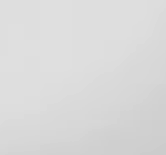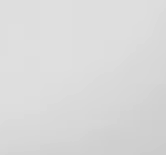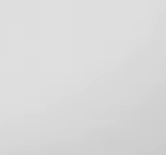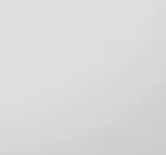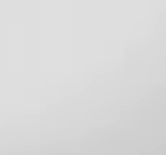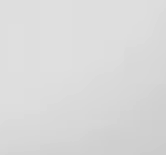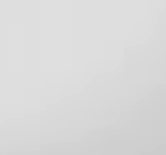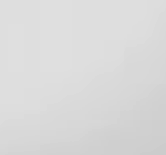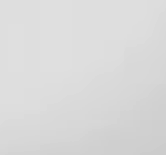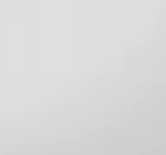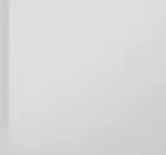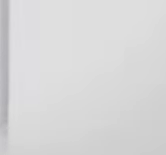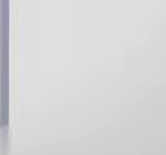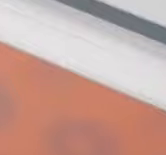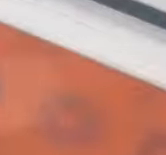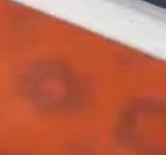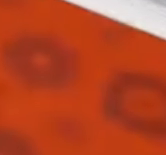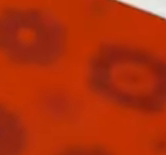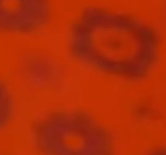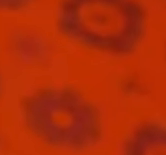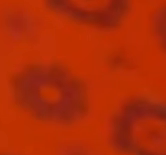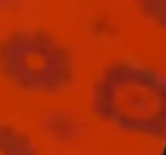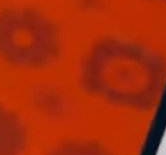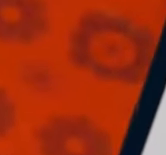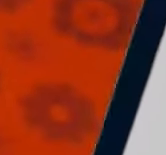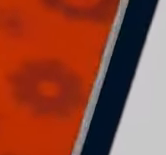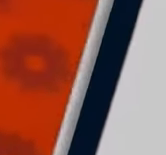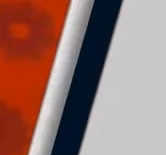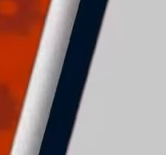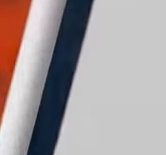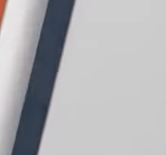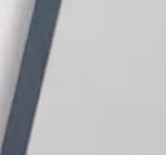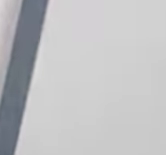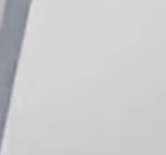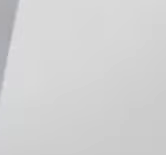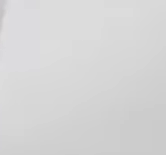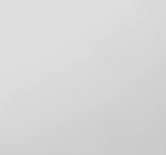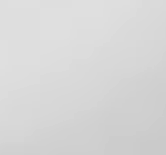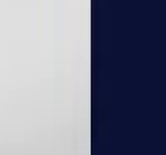Helping curious minds achieve great things throughout their lives.